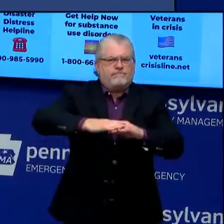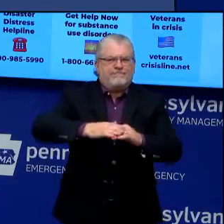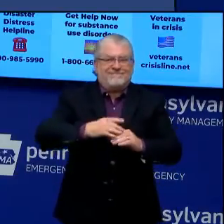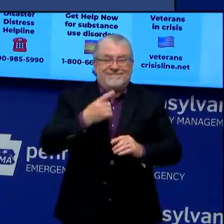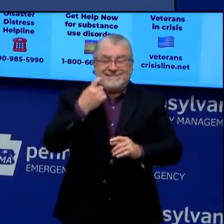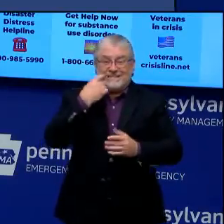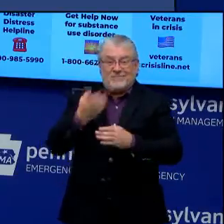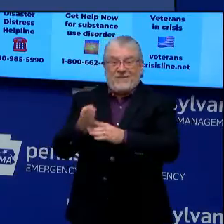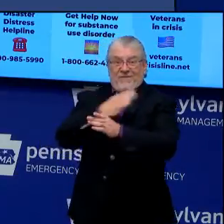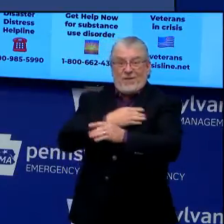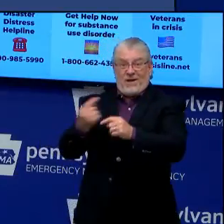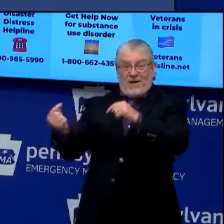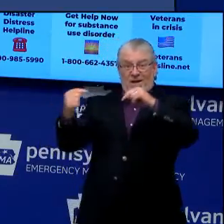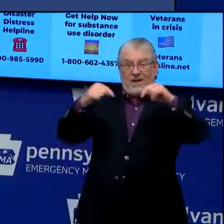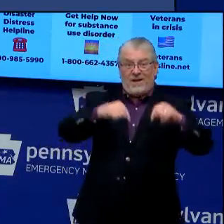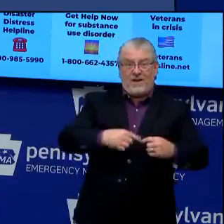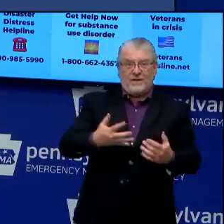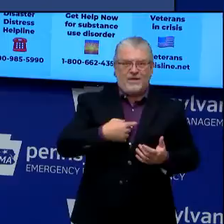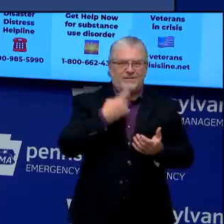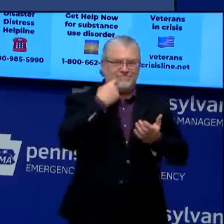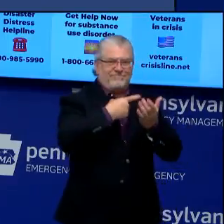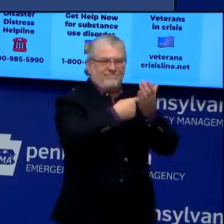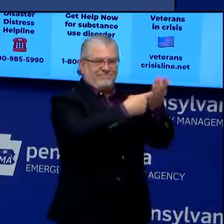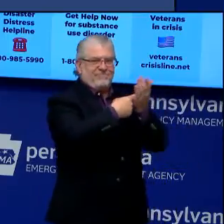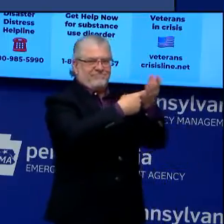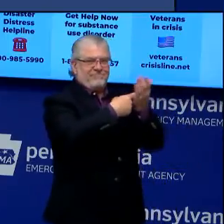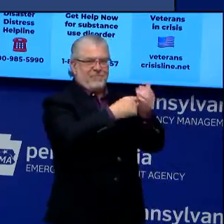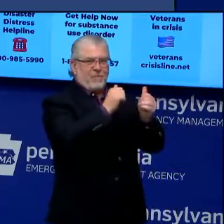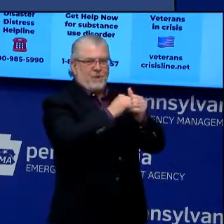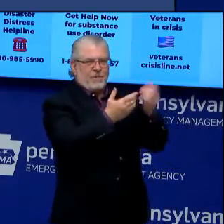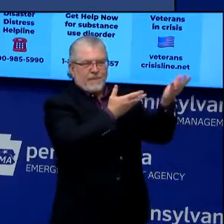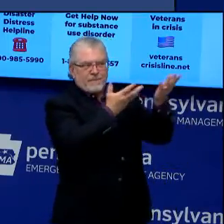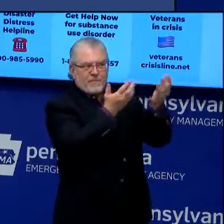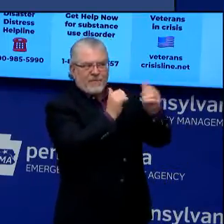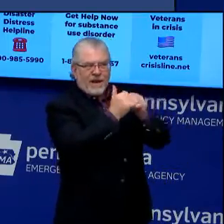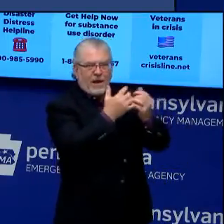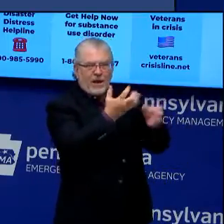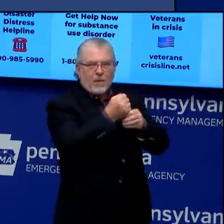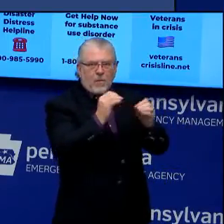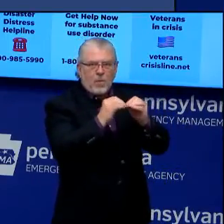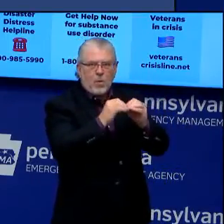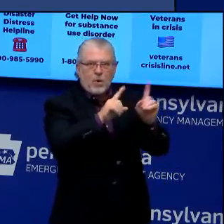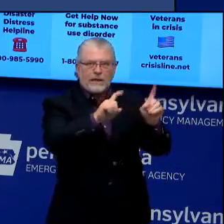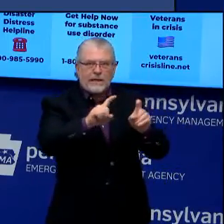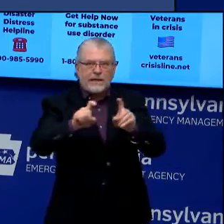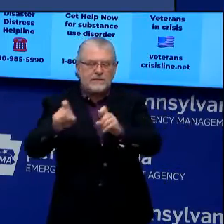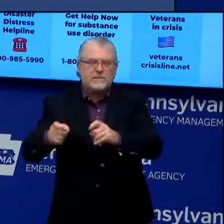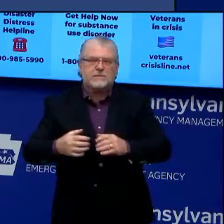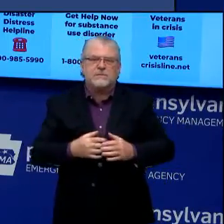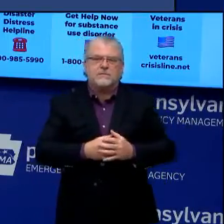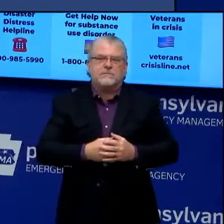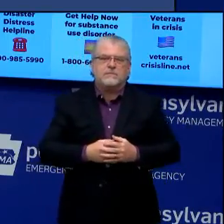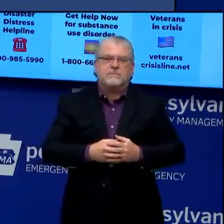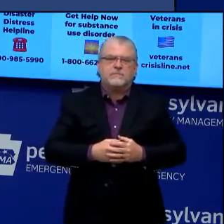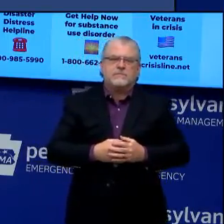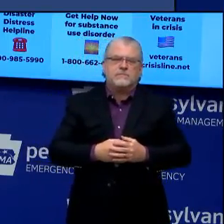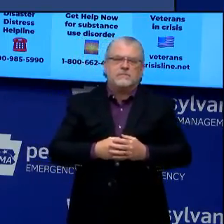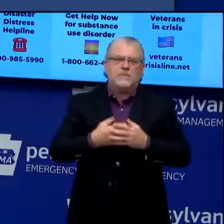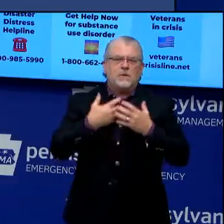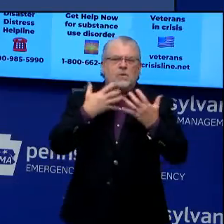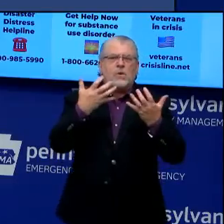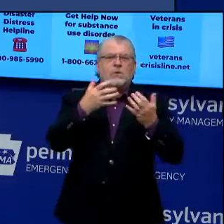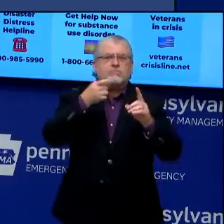might accessing more testing resources. We're particularly going to want to target testing in those areas that the